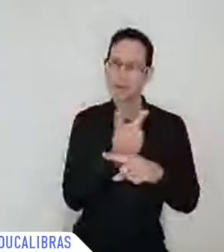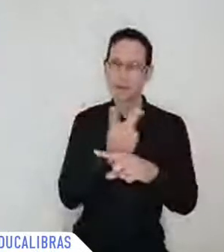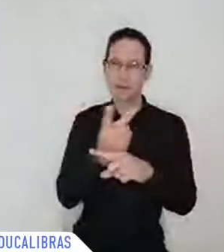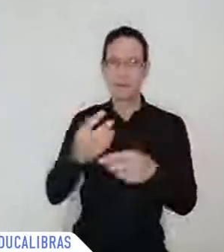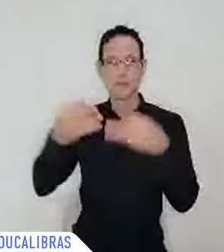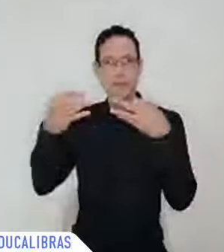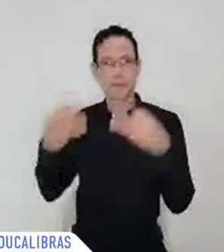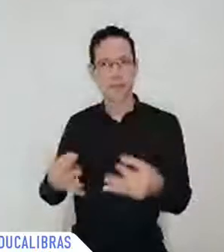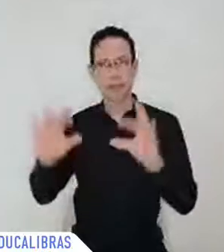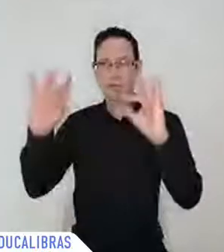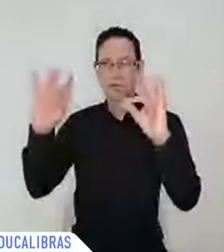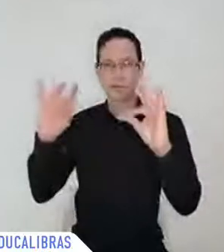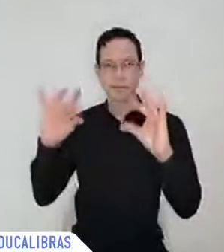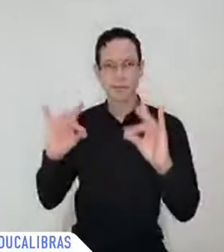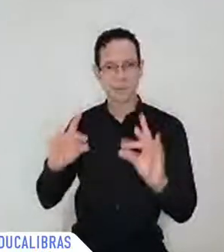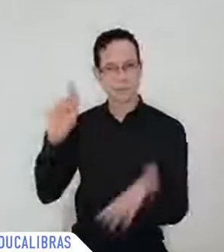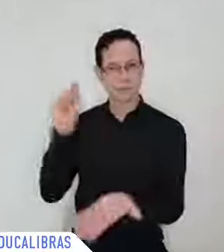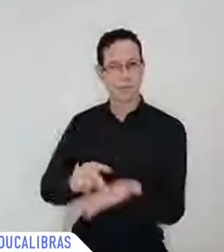the world